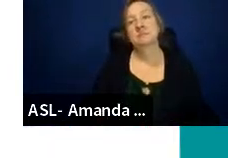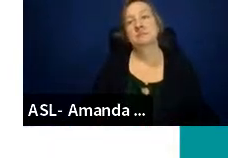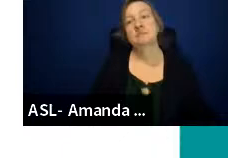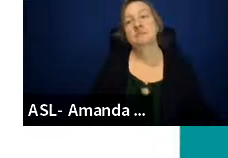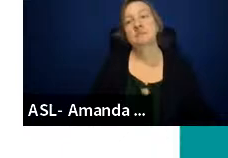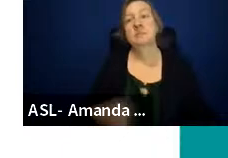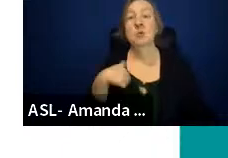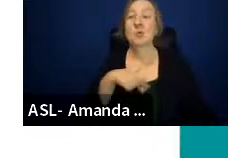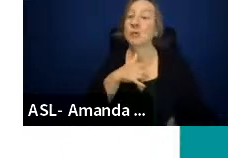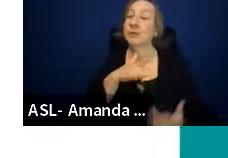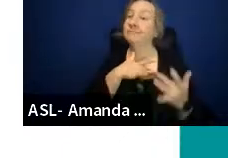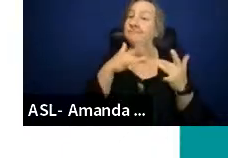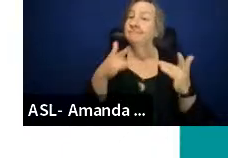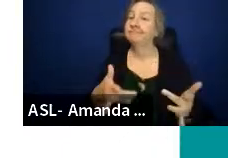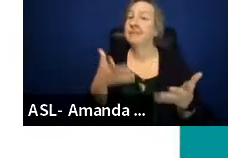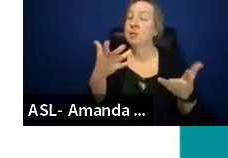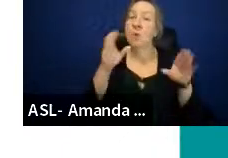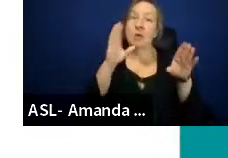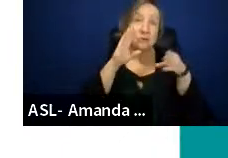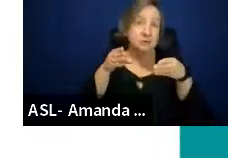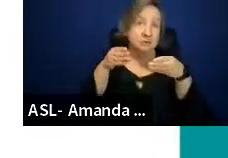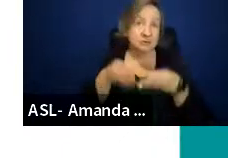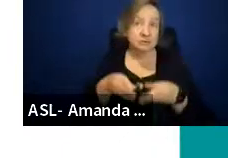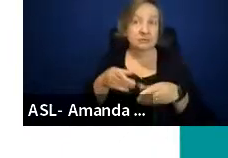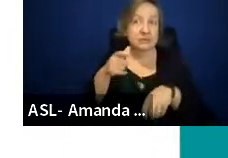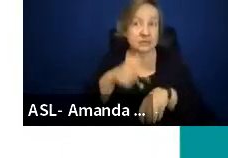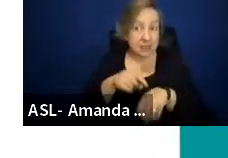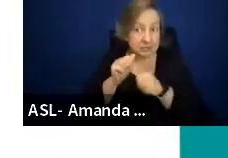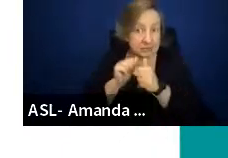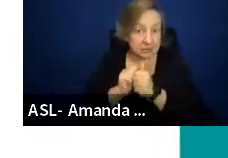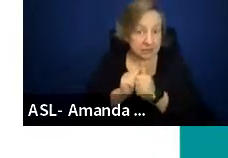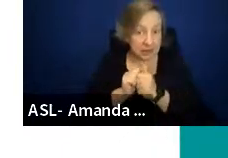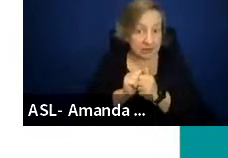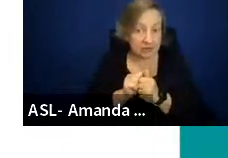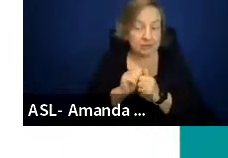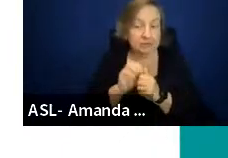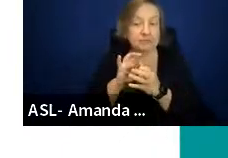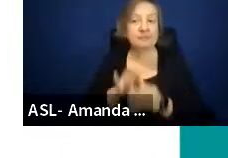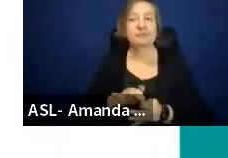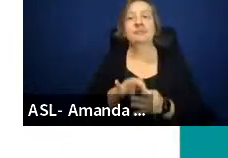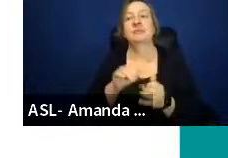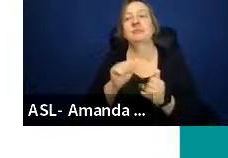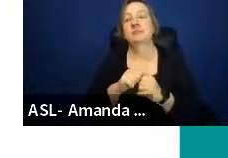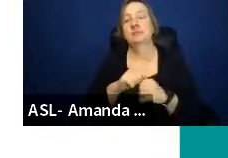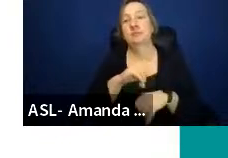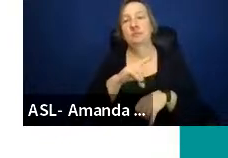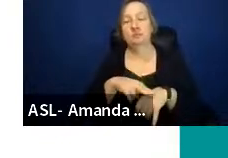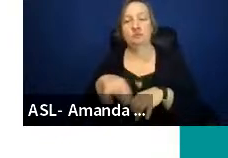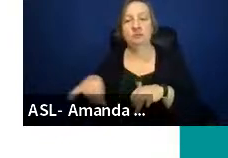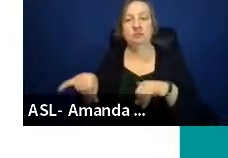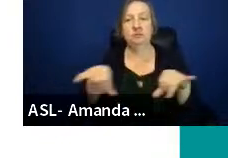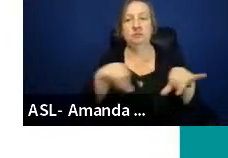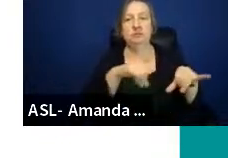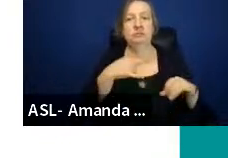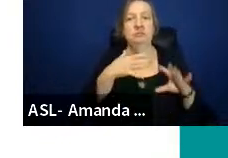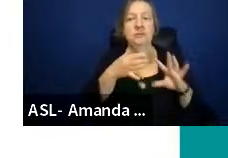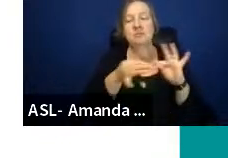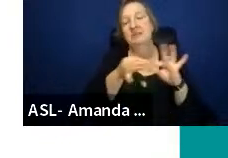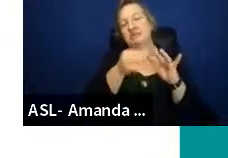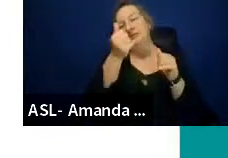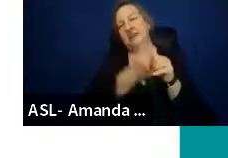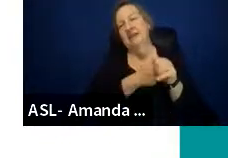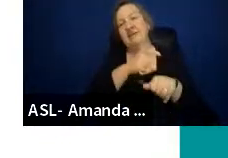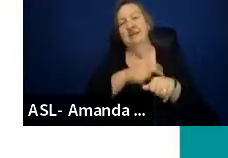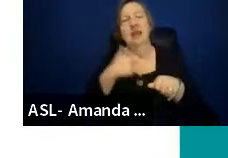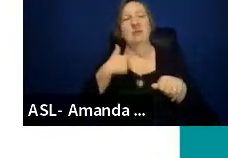We typically want to center our time together around a set of norms that we mention each time we gather, but